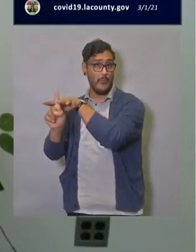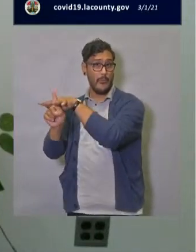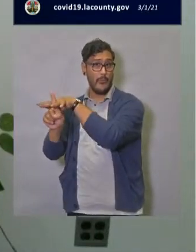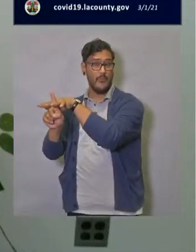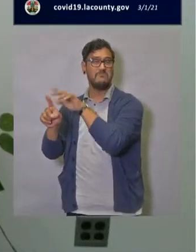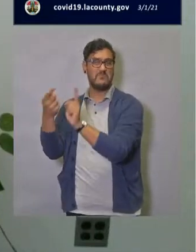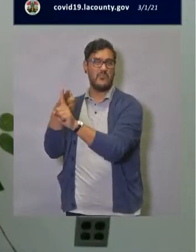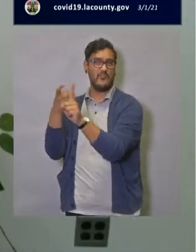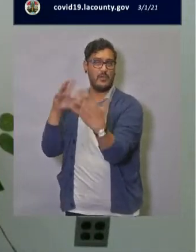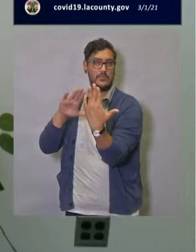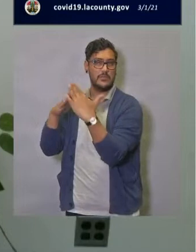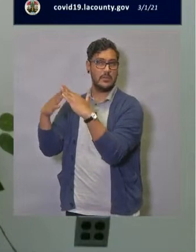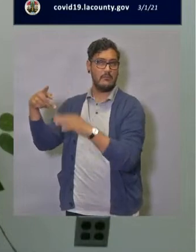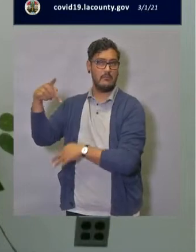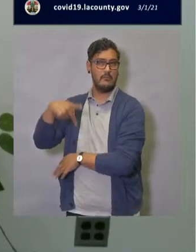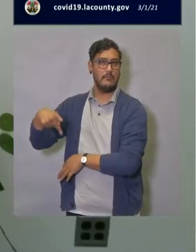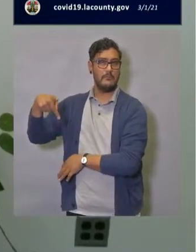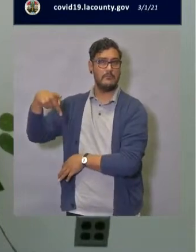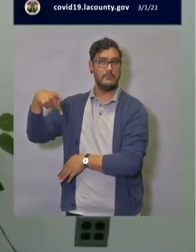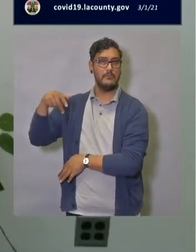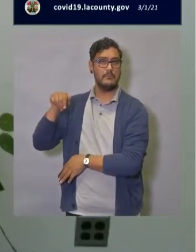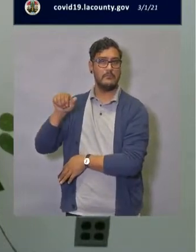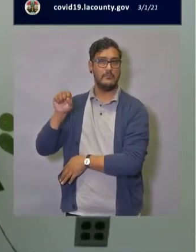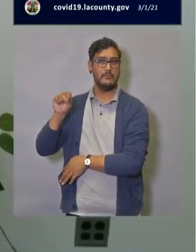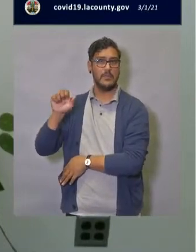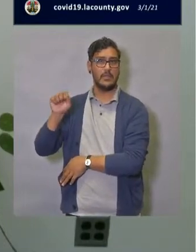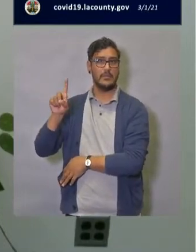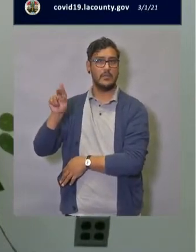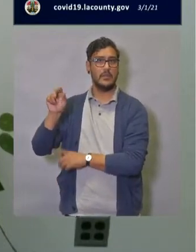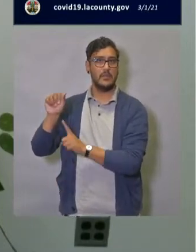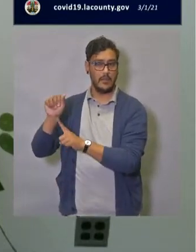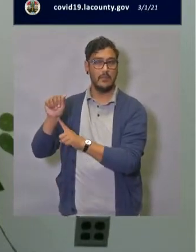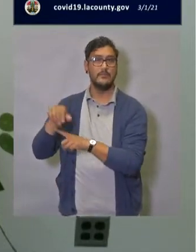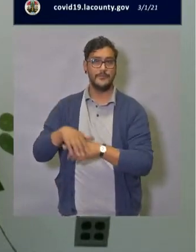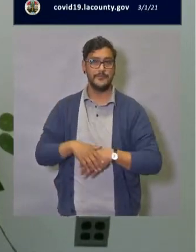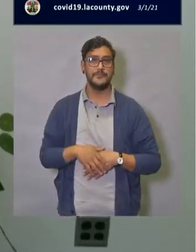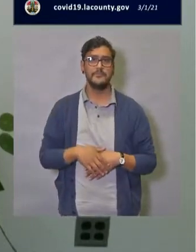by the city of Pasadena. We're also reporting that there is